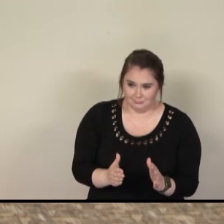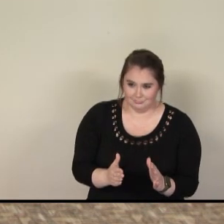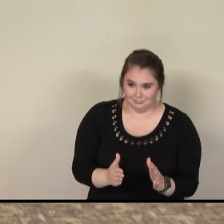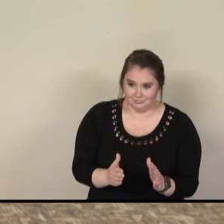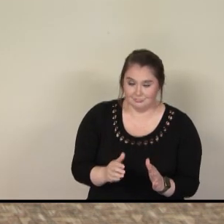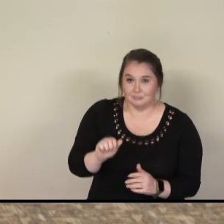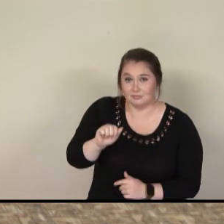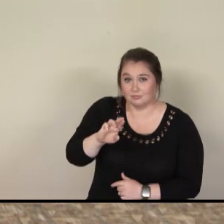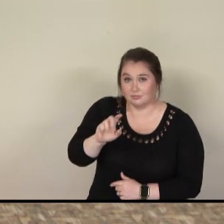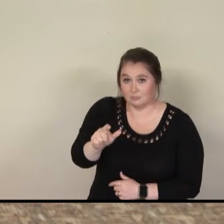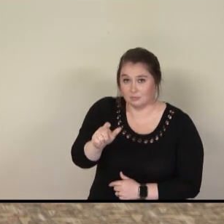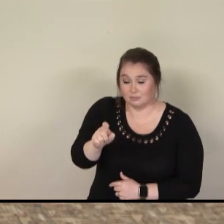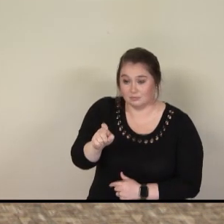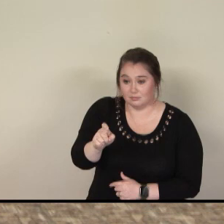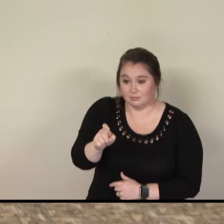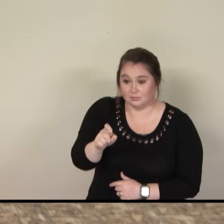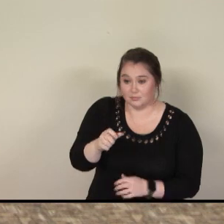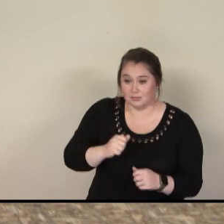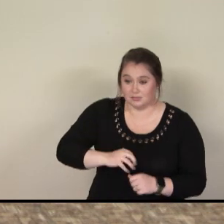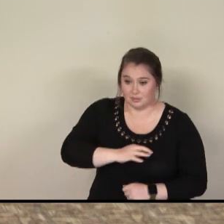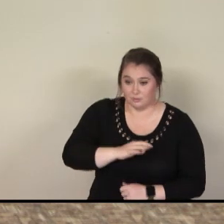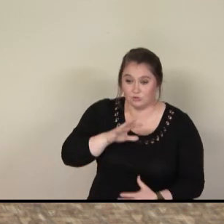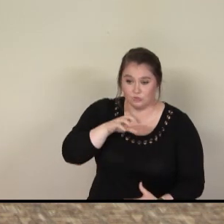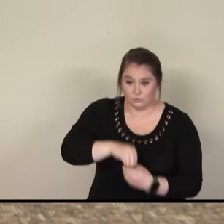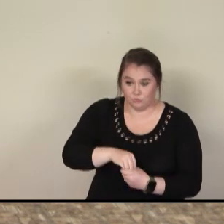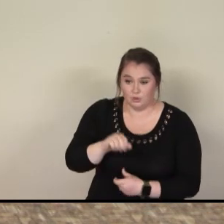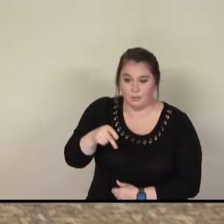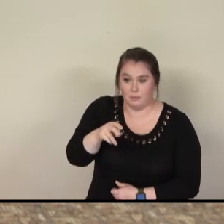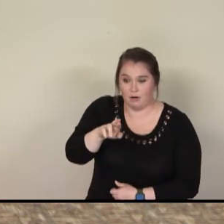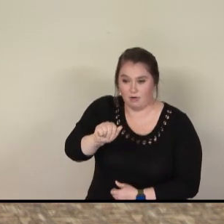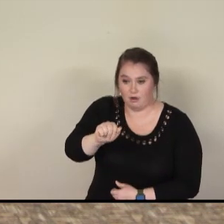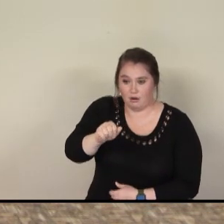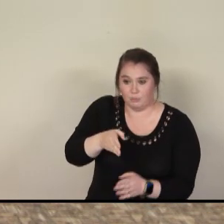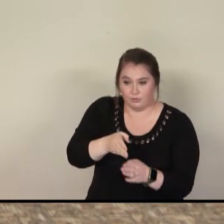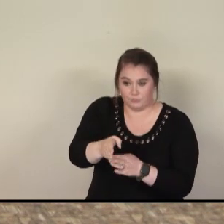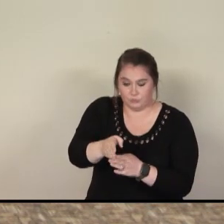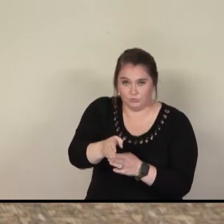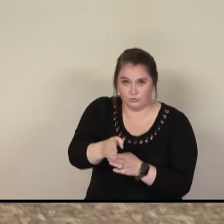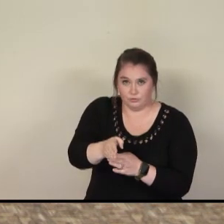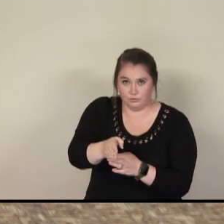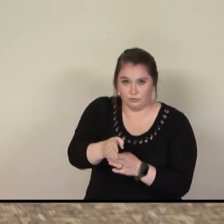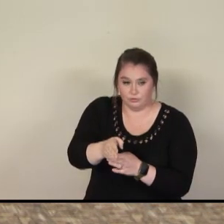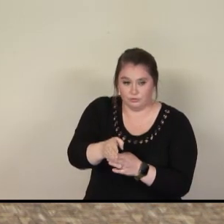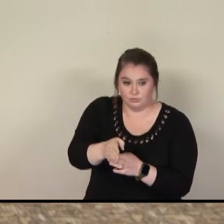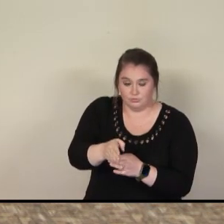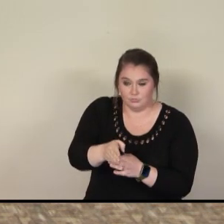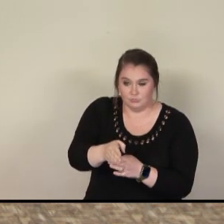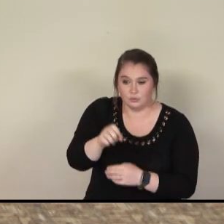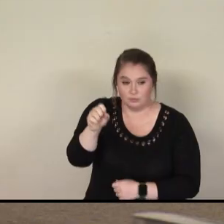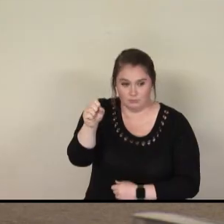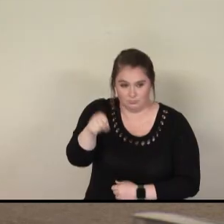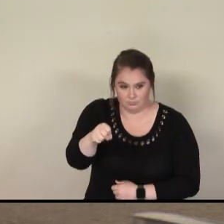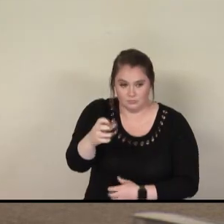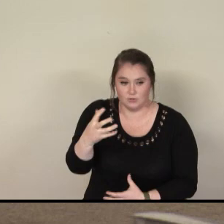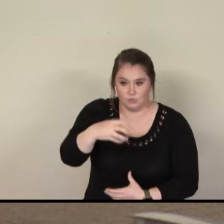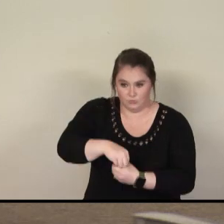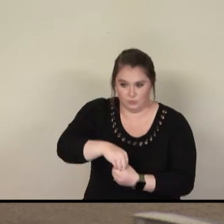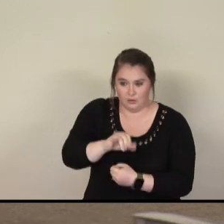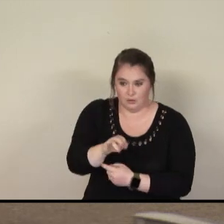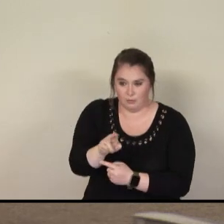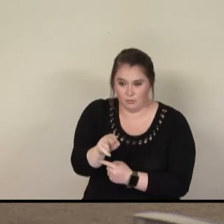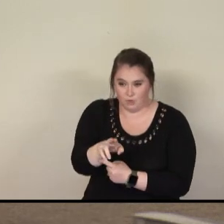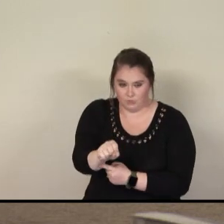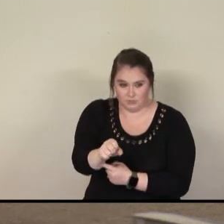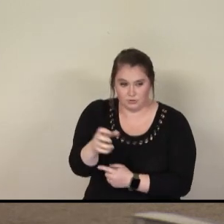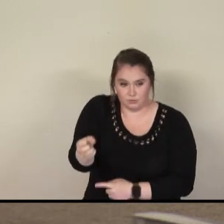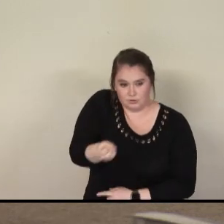The auxiliary staff are included in our paraprofessionals 201 to 210. But yes, they're included in that bonus,